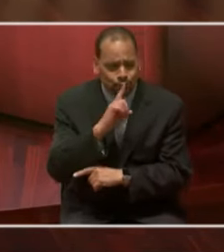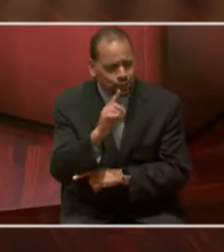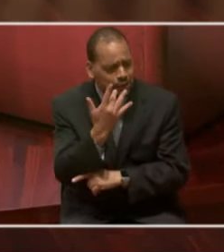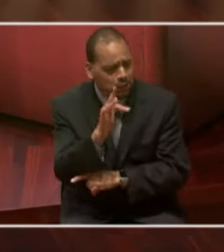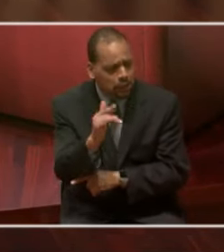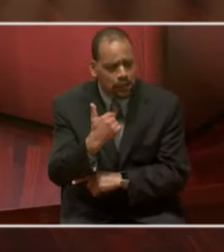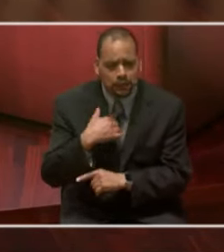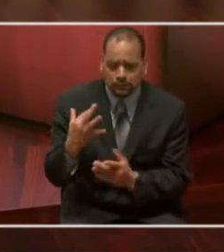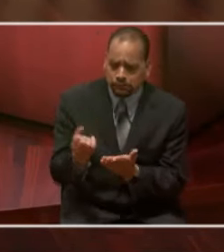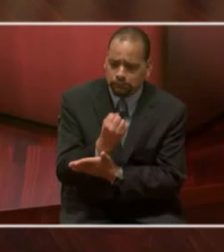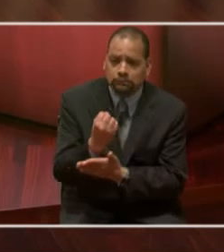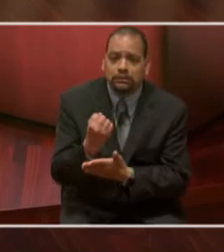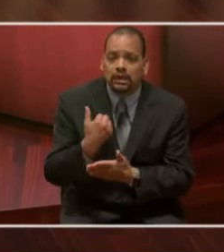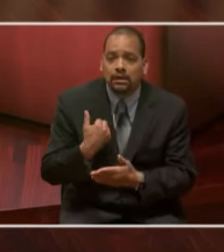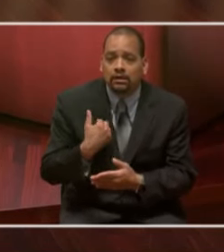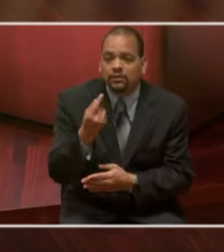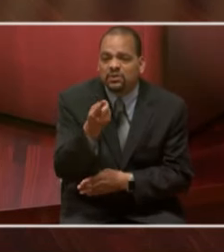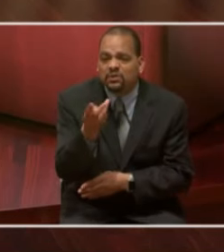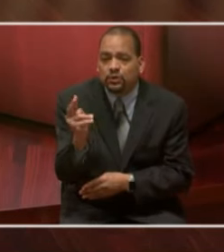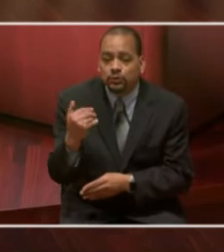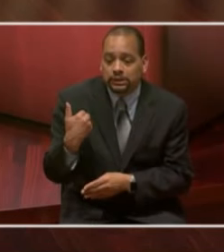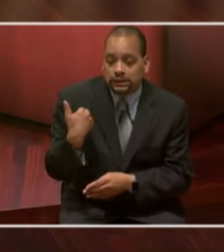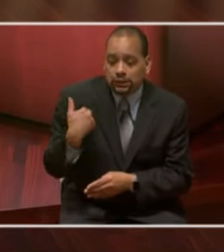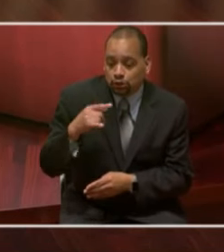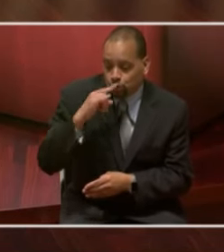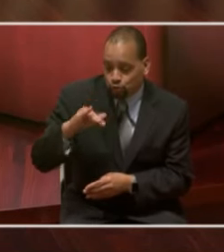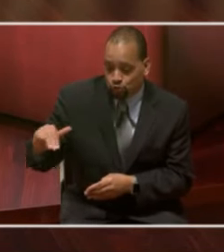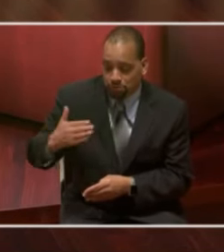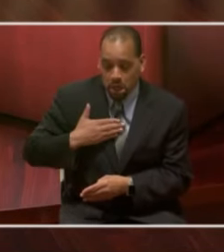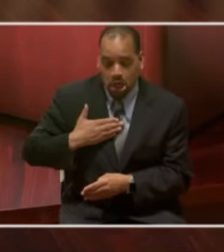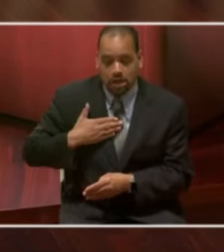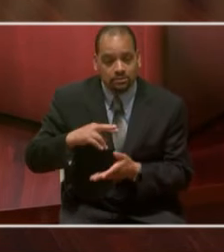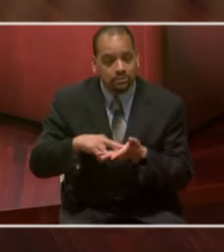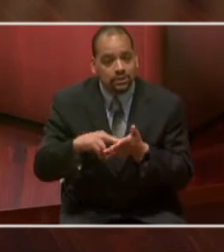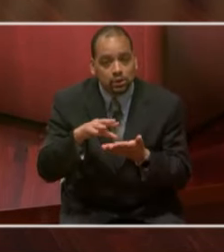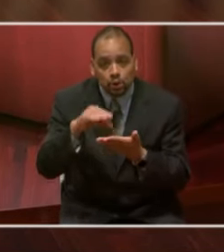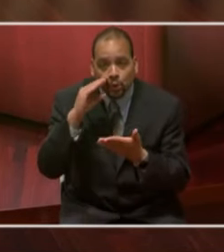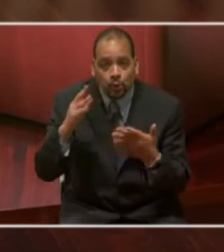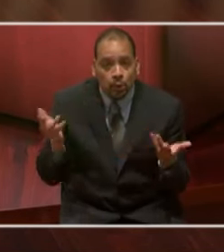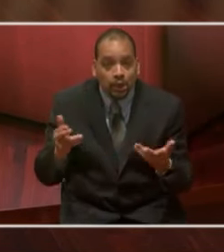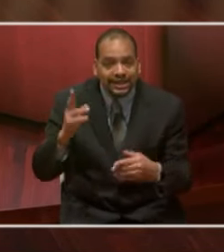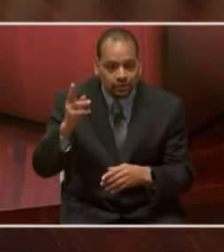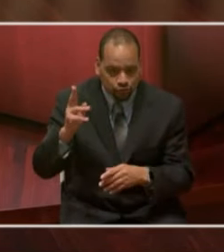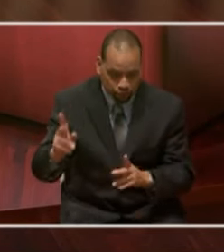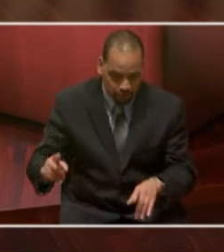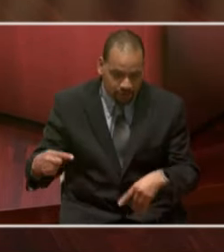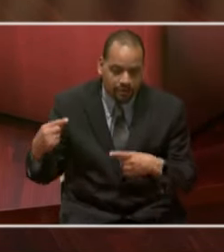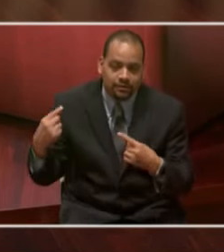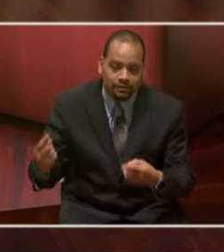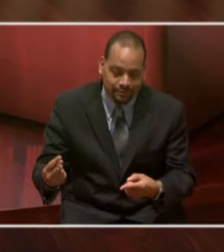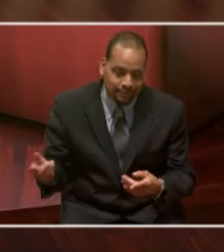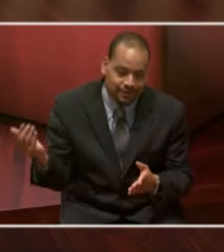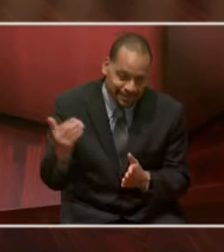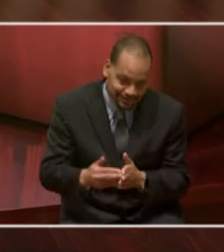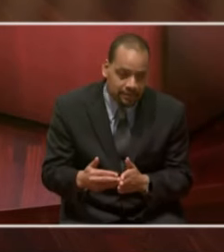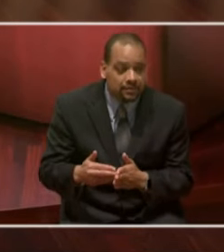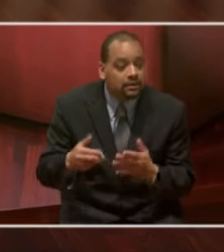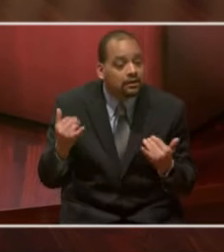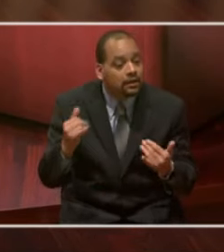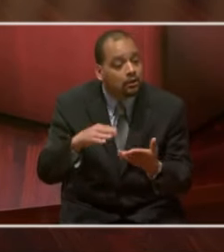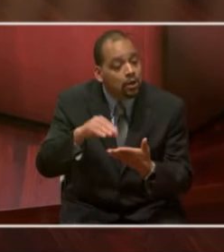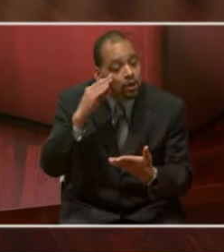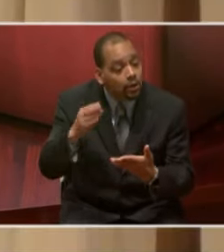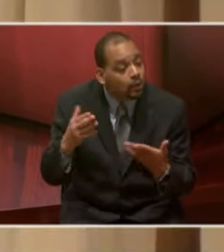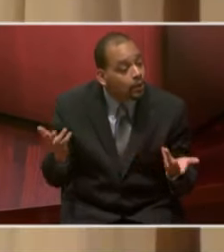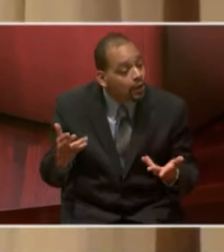But when you were put in a jail, you were segregated. You didn't only face segregation in the